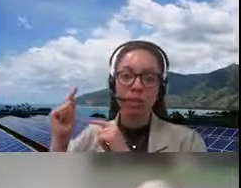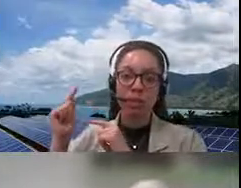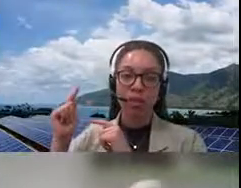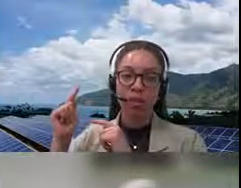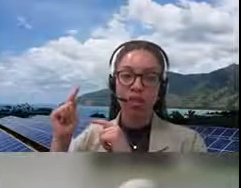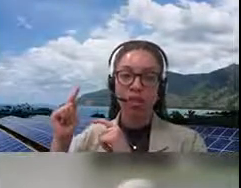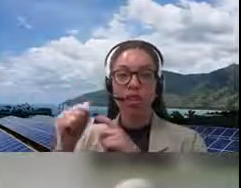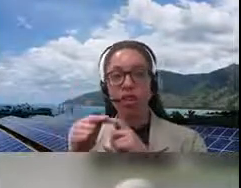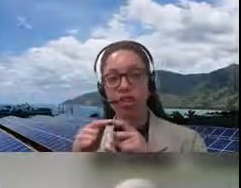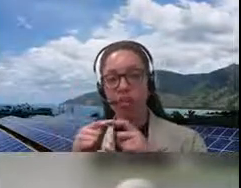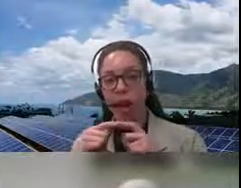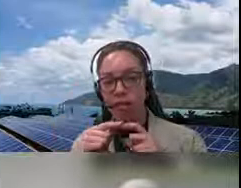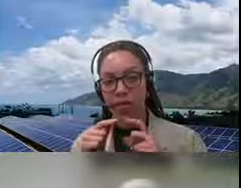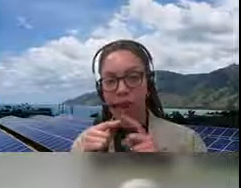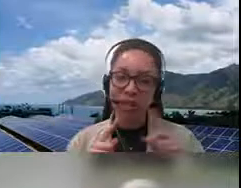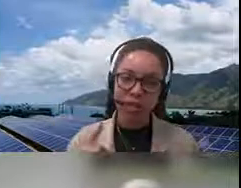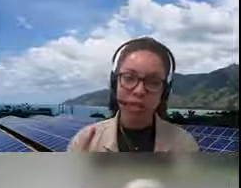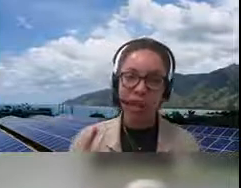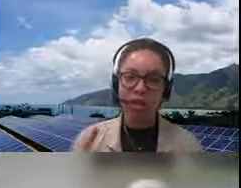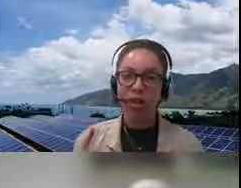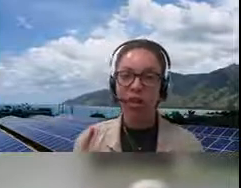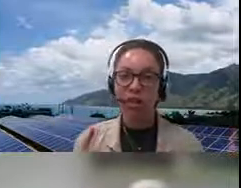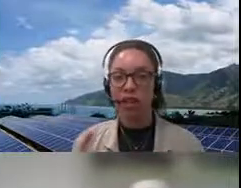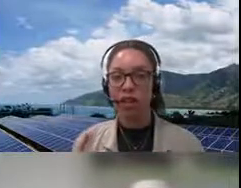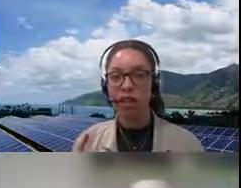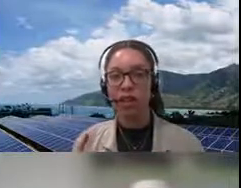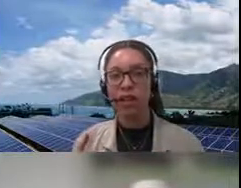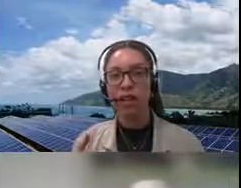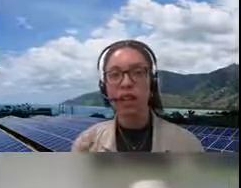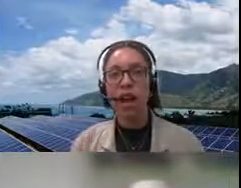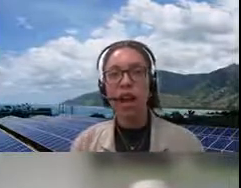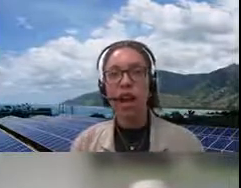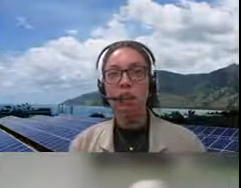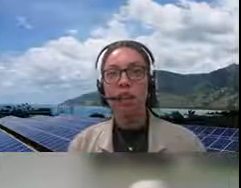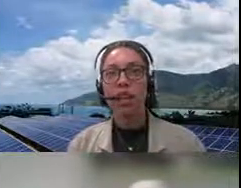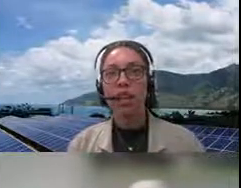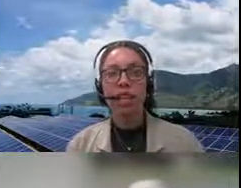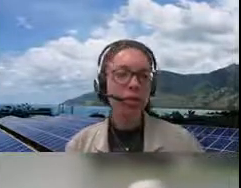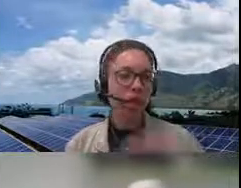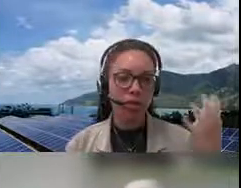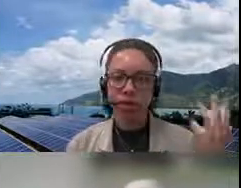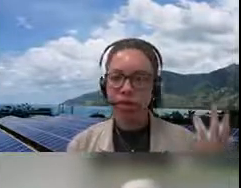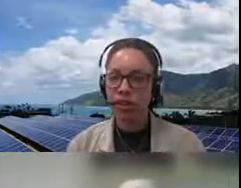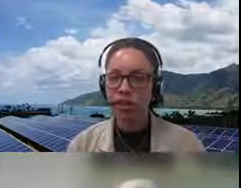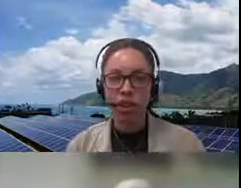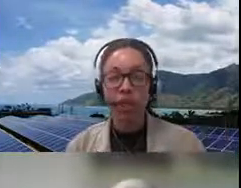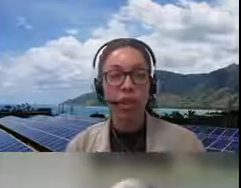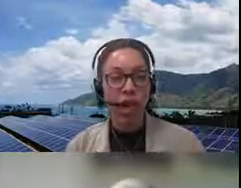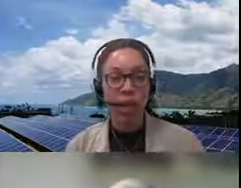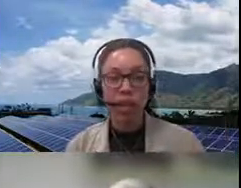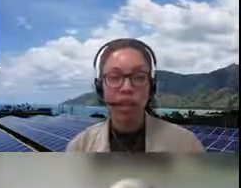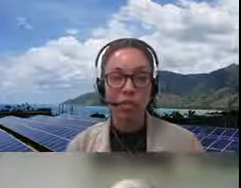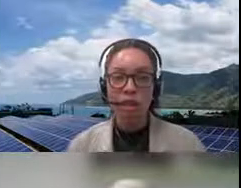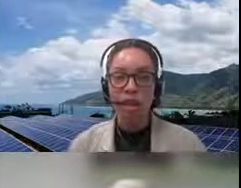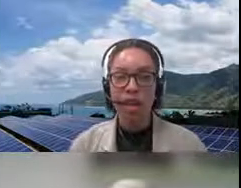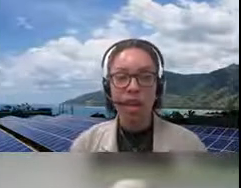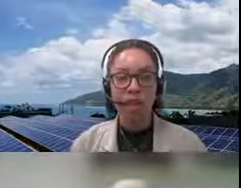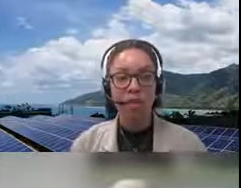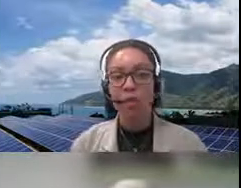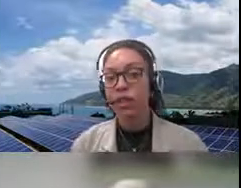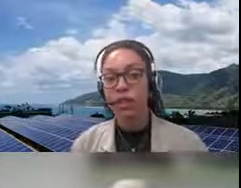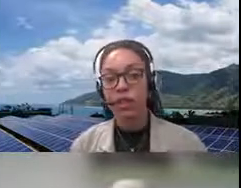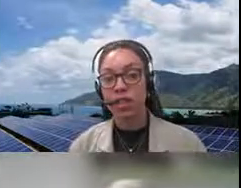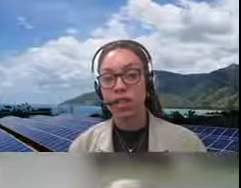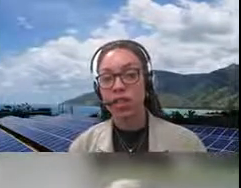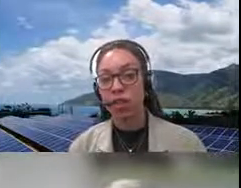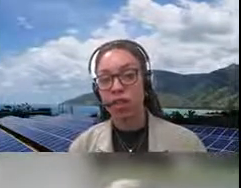on the investment proposition so that you have that business benefit on the other side of things. And same goes for, you know, reliability. Maybe